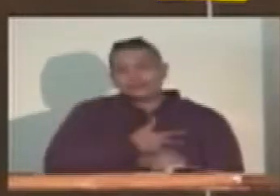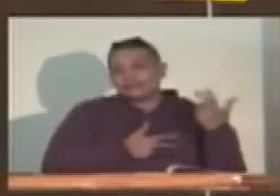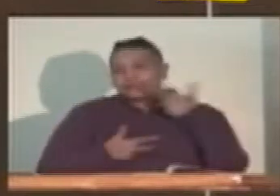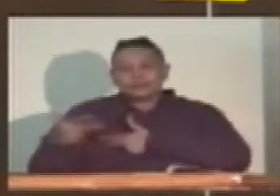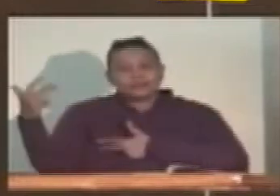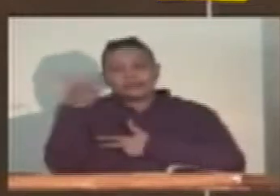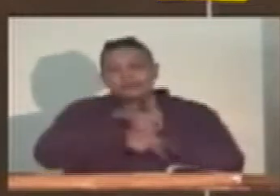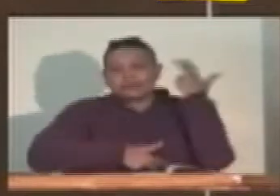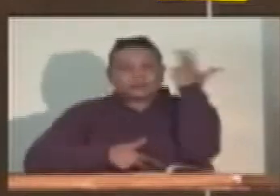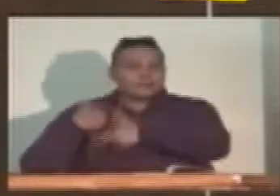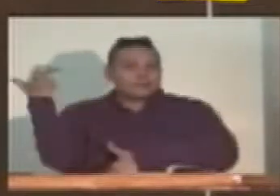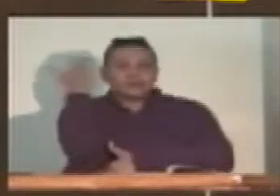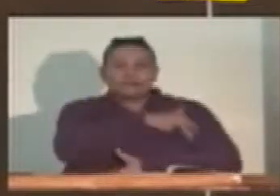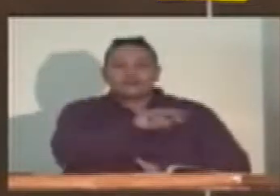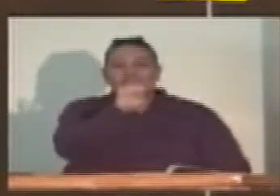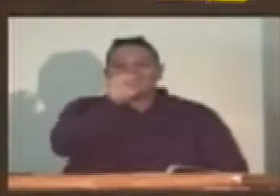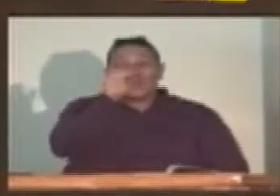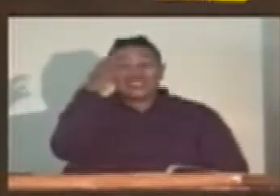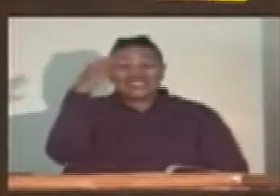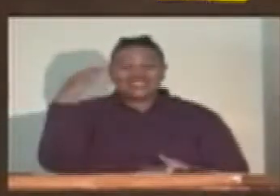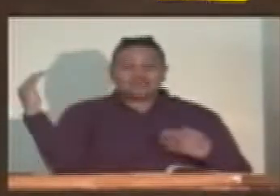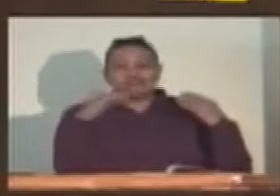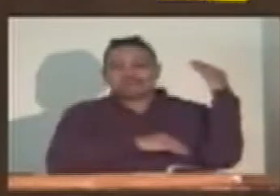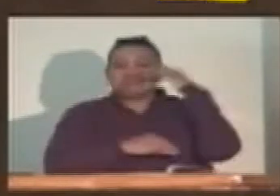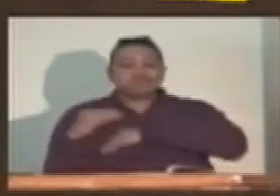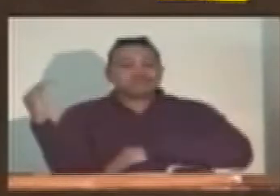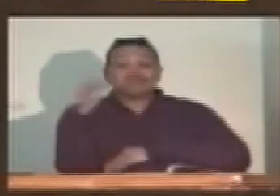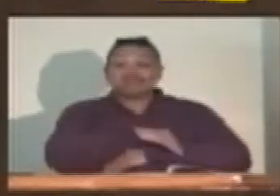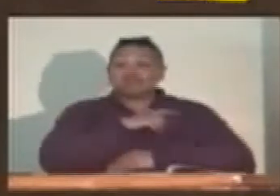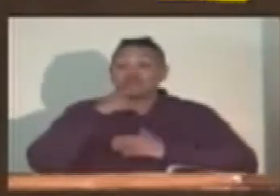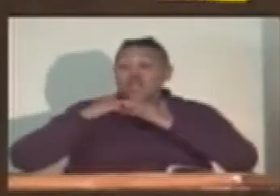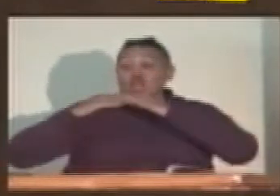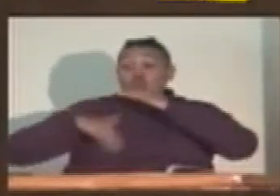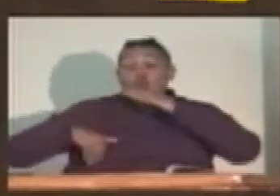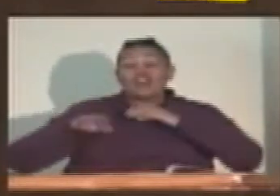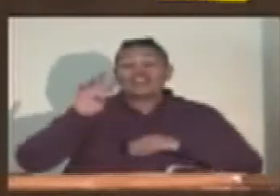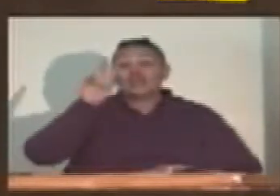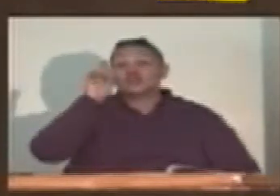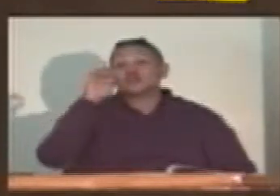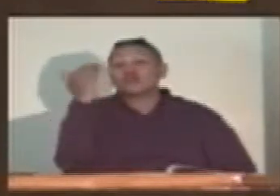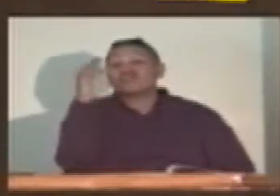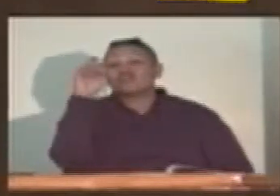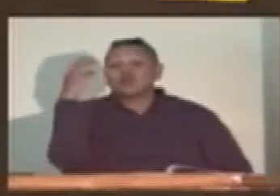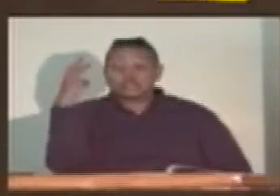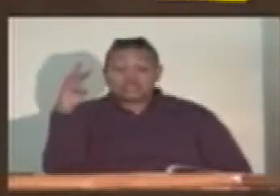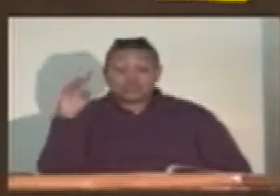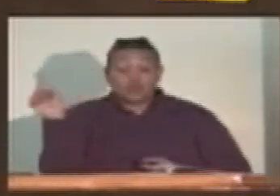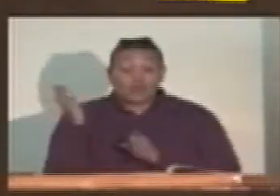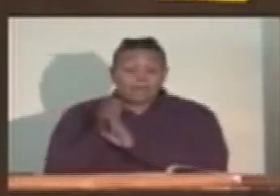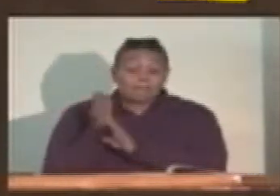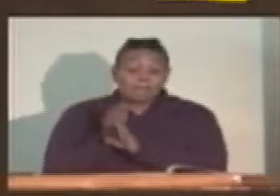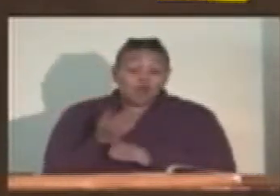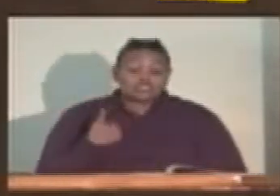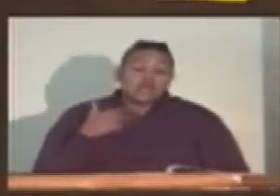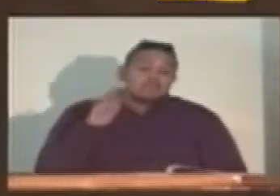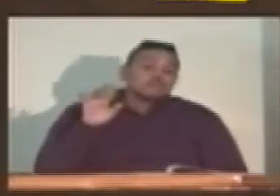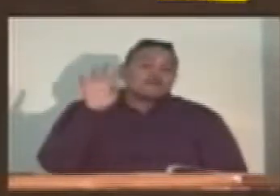day, which is lower than the peak in 2015-16, where the company maintained an average